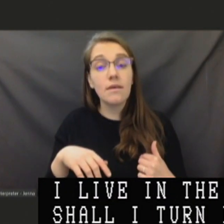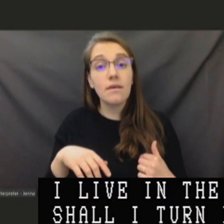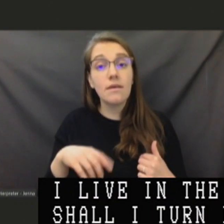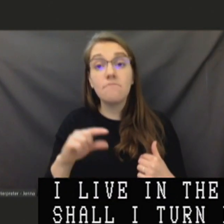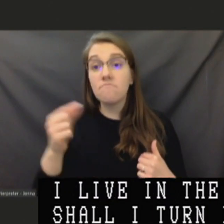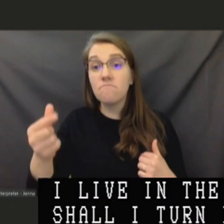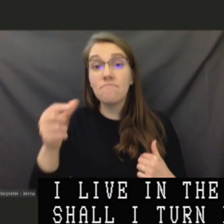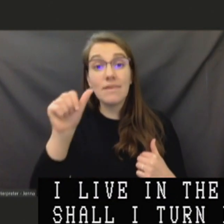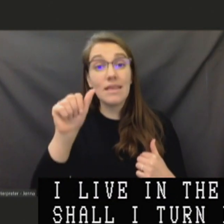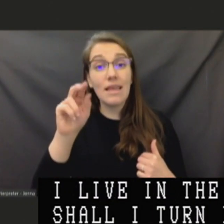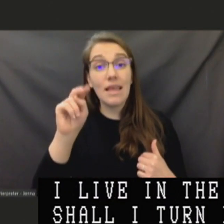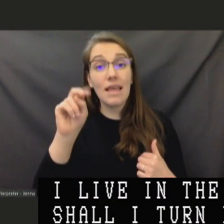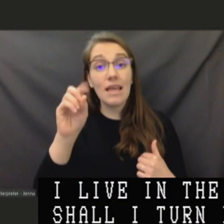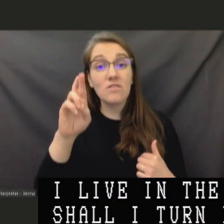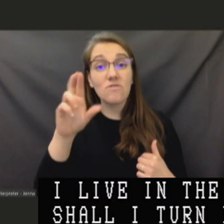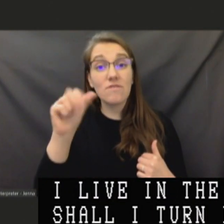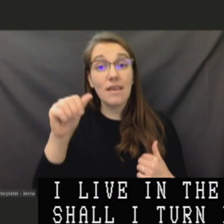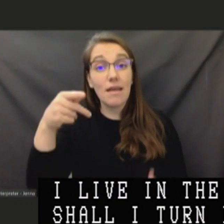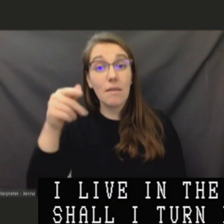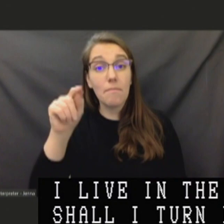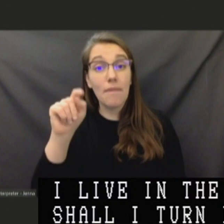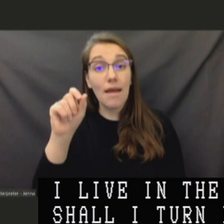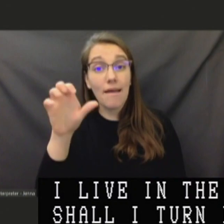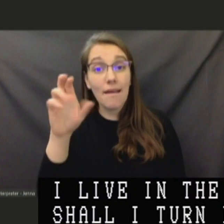Andrea Patton?